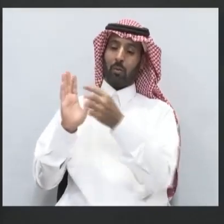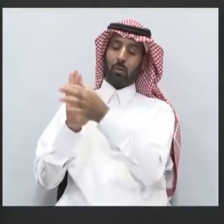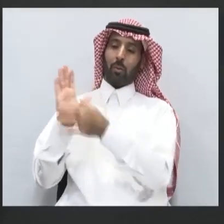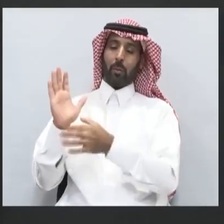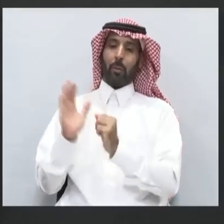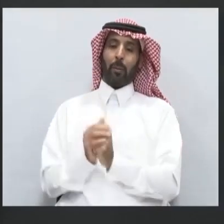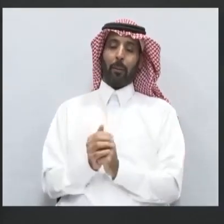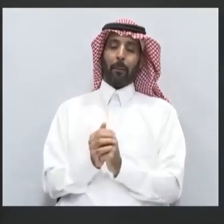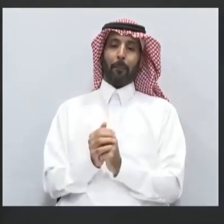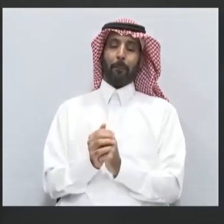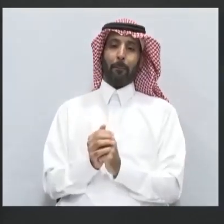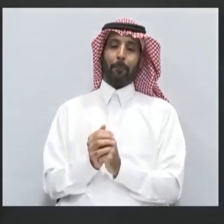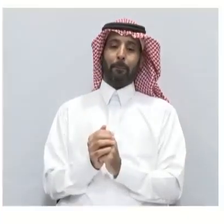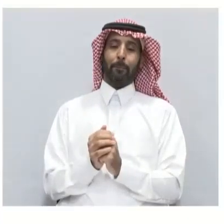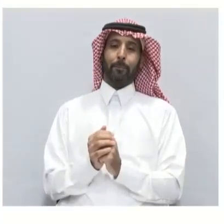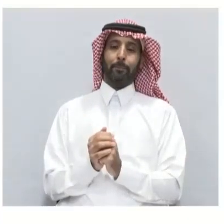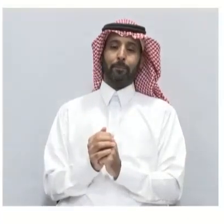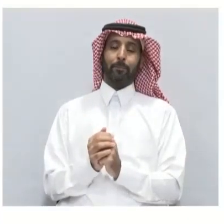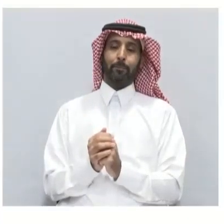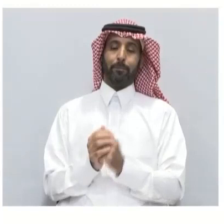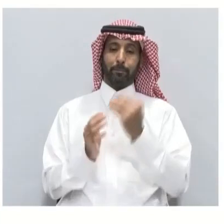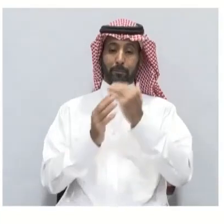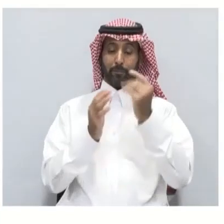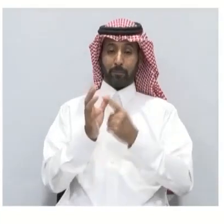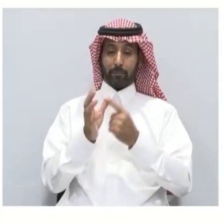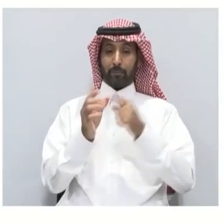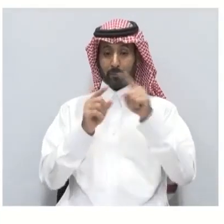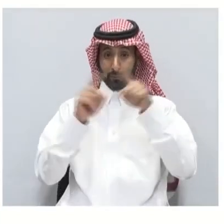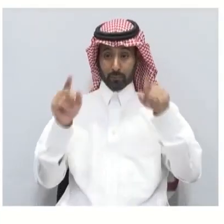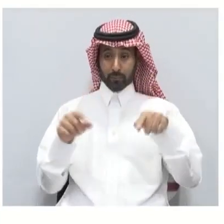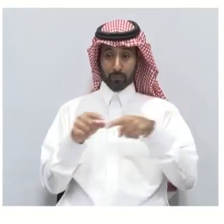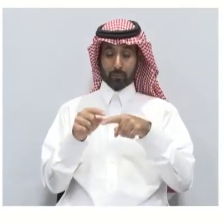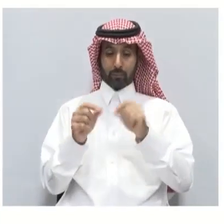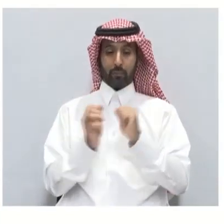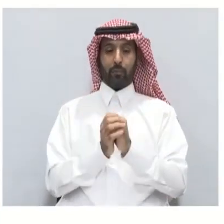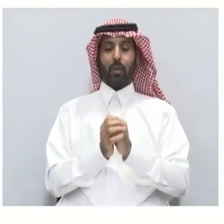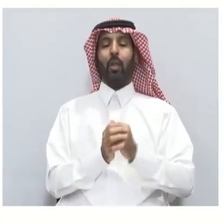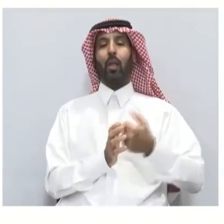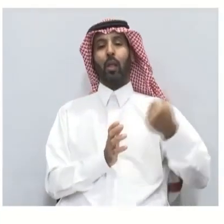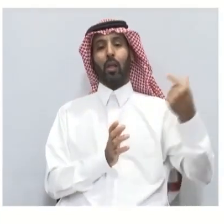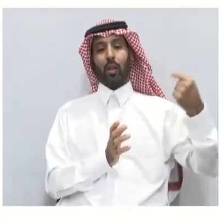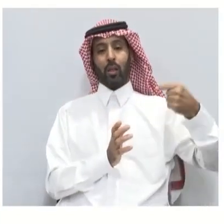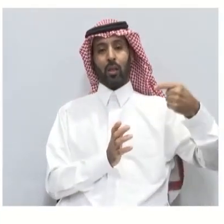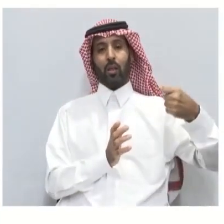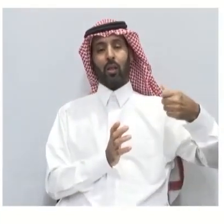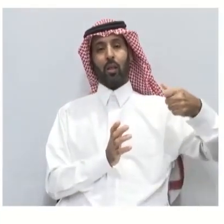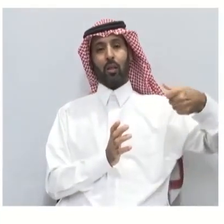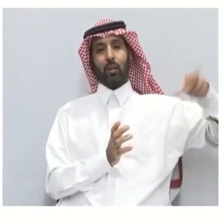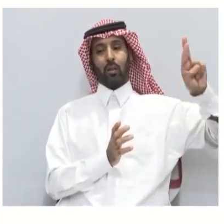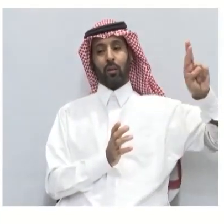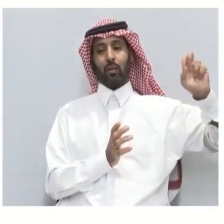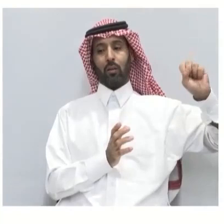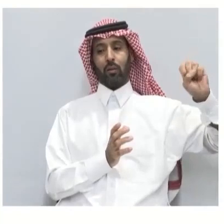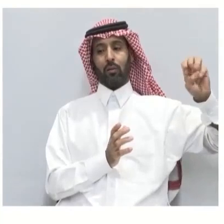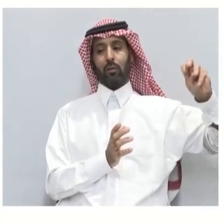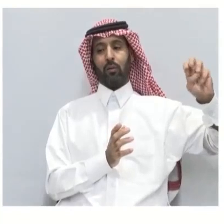article. So this is the first article, Grayson, California, USA. Let's listen for